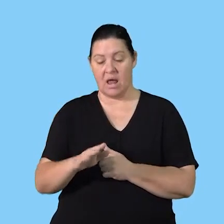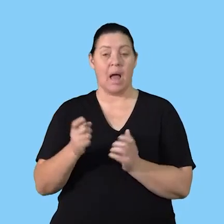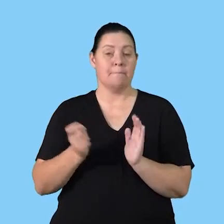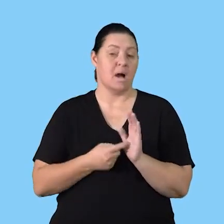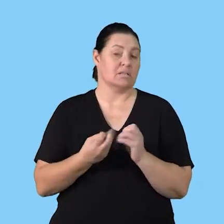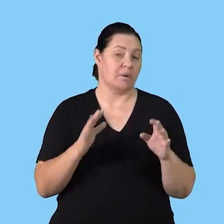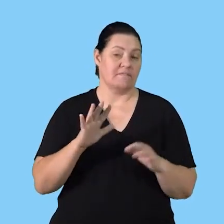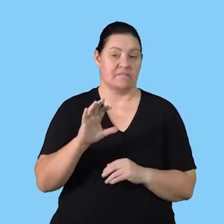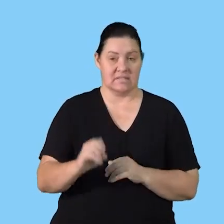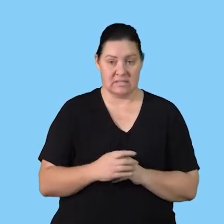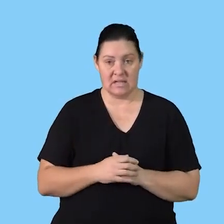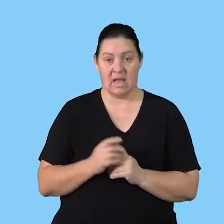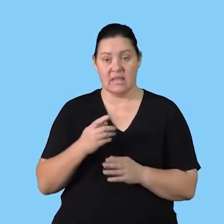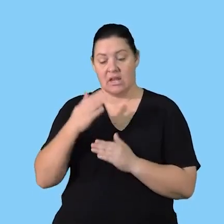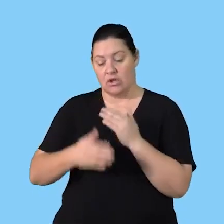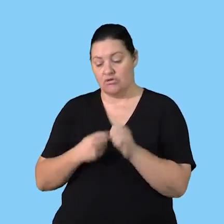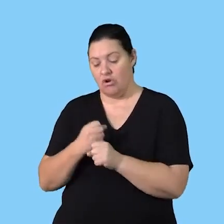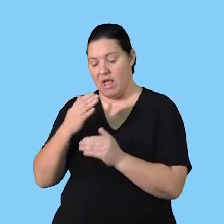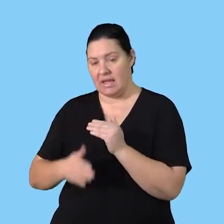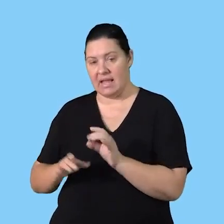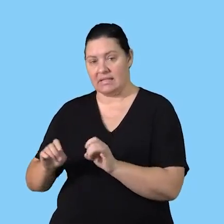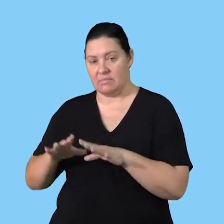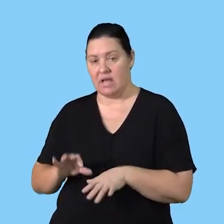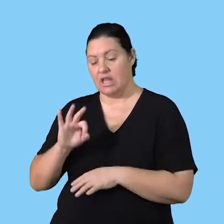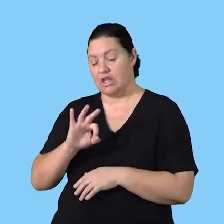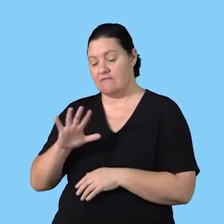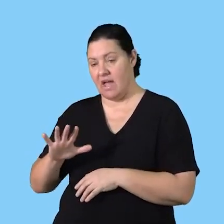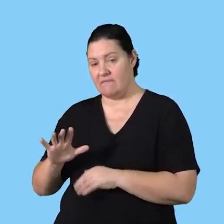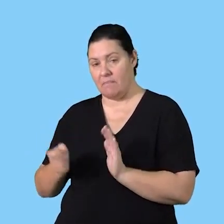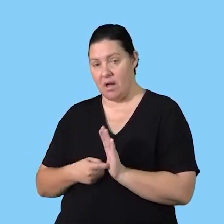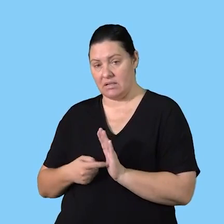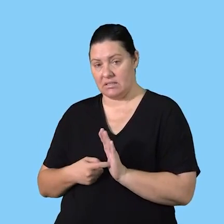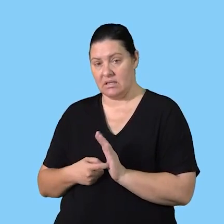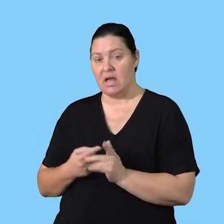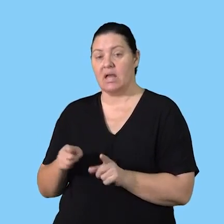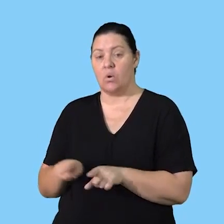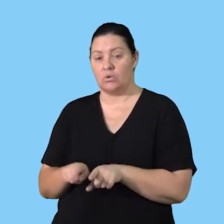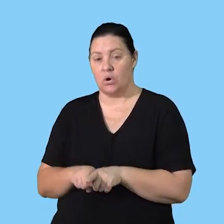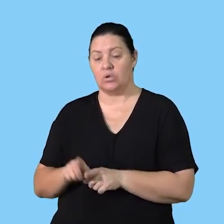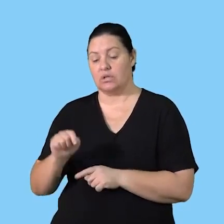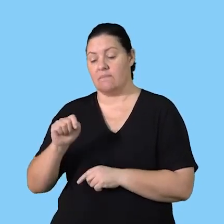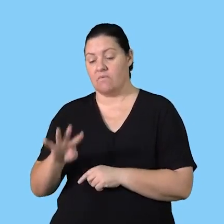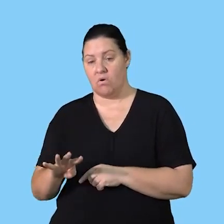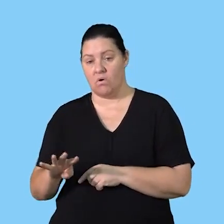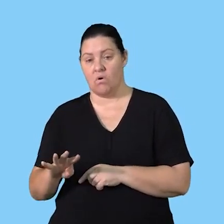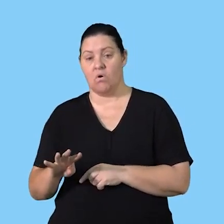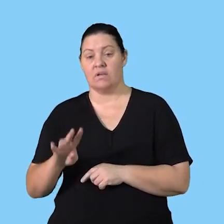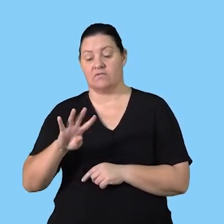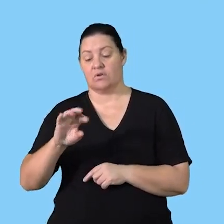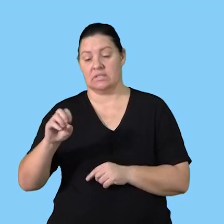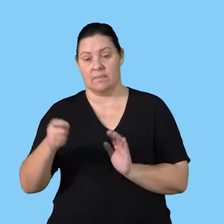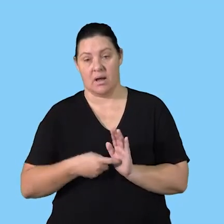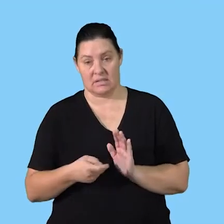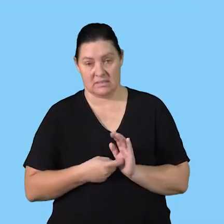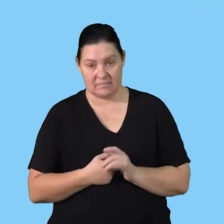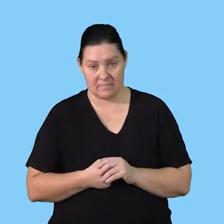for 50 marks and end-year examination, that is 35 marks for term 3, and term 4, it's 40